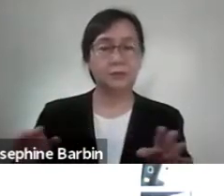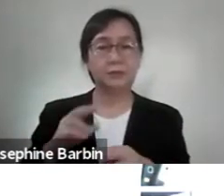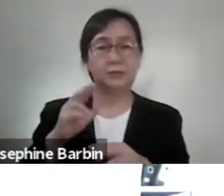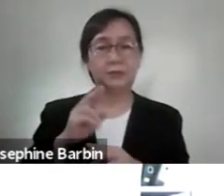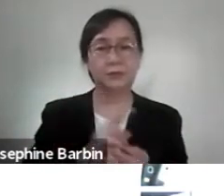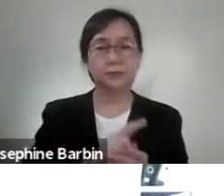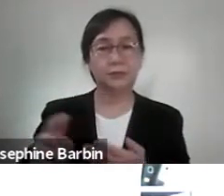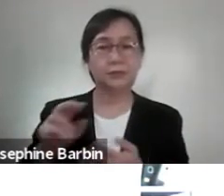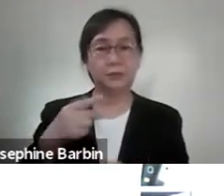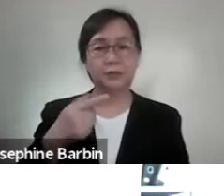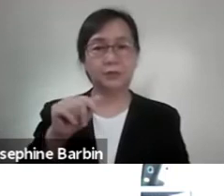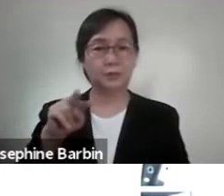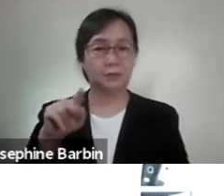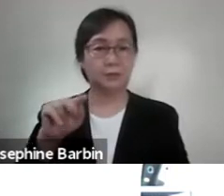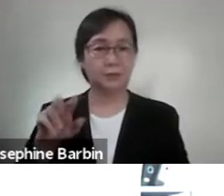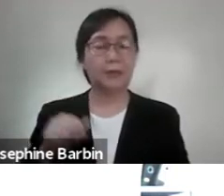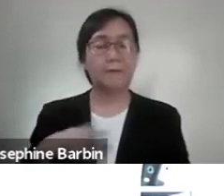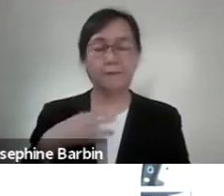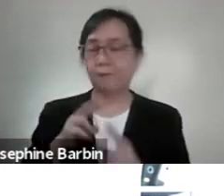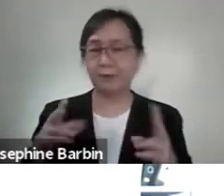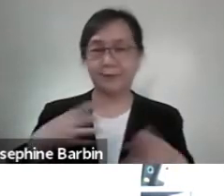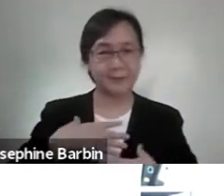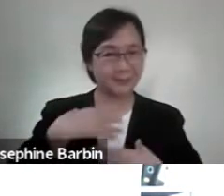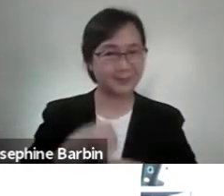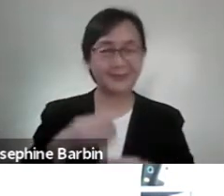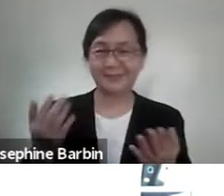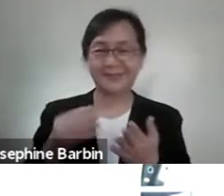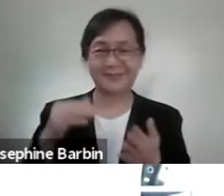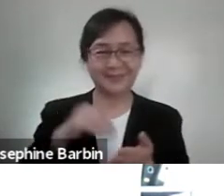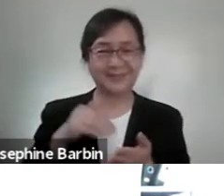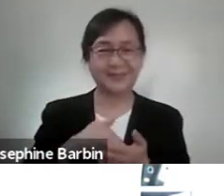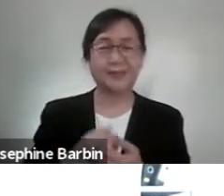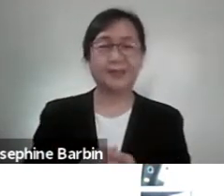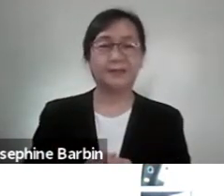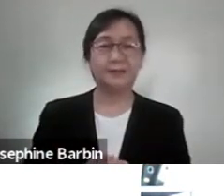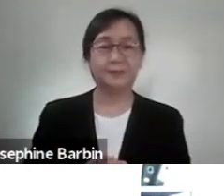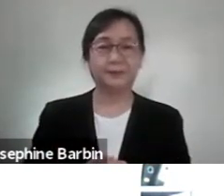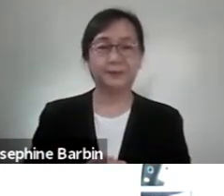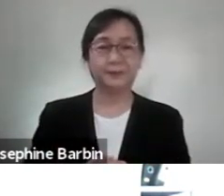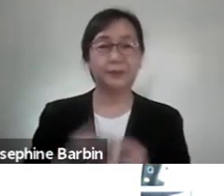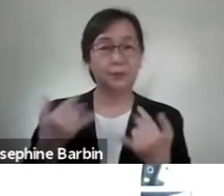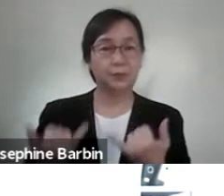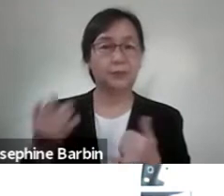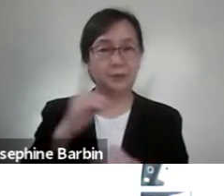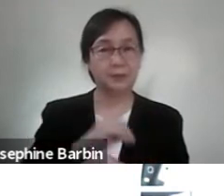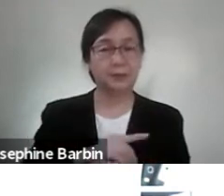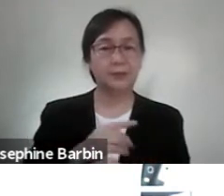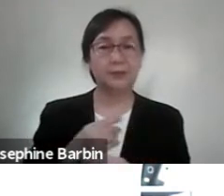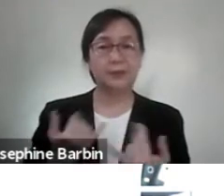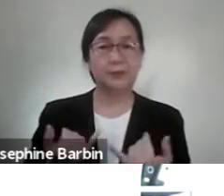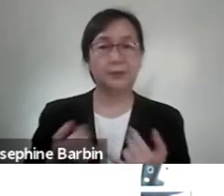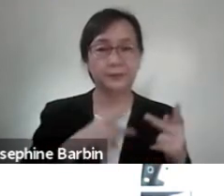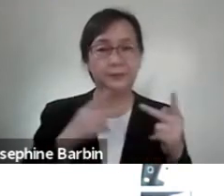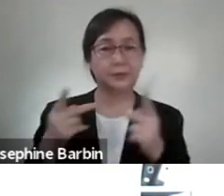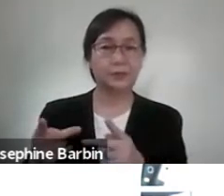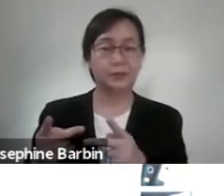of Geneva, which I'm very interested in studying in there. So today's his